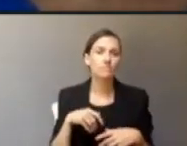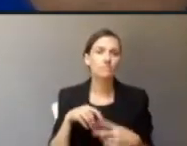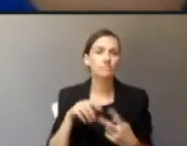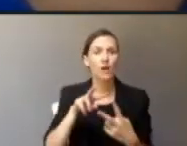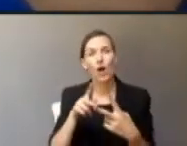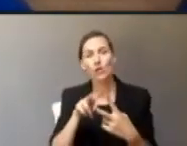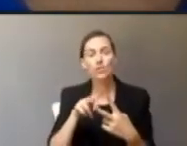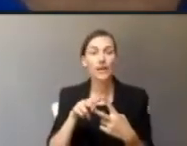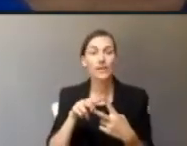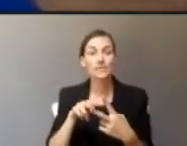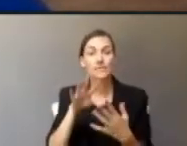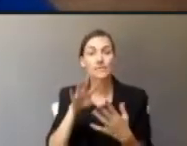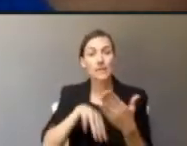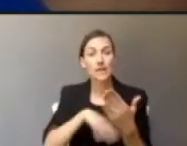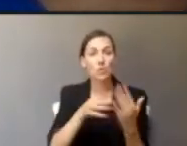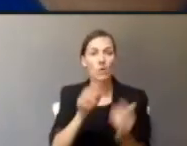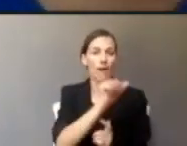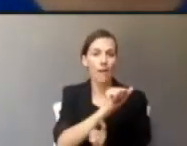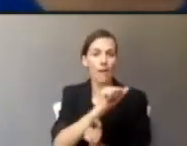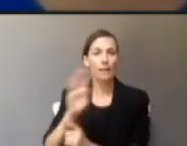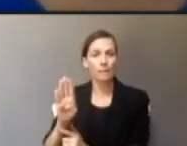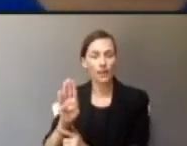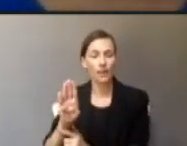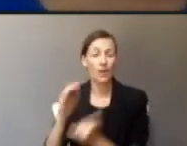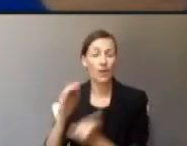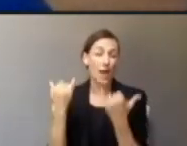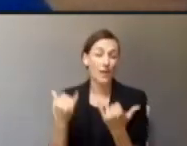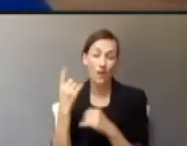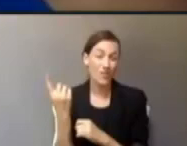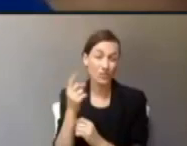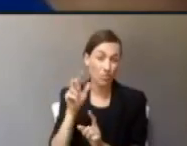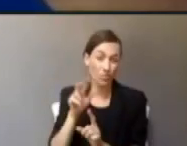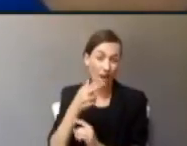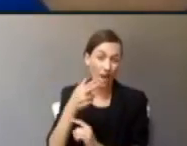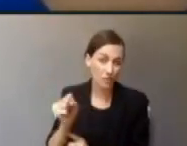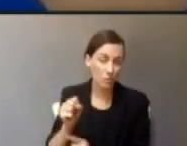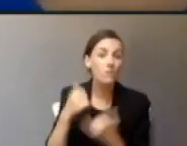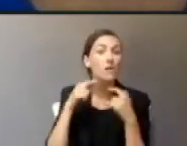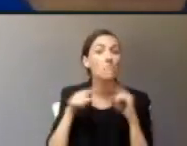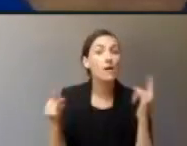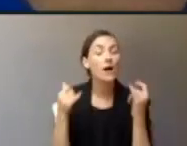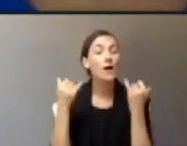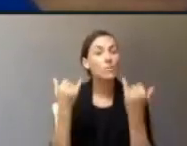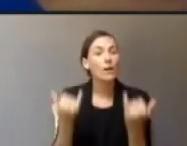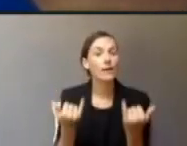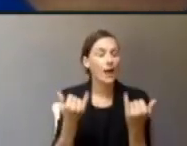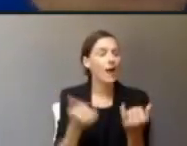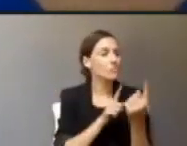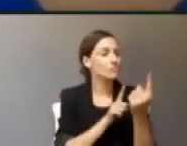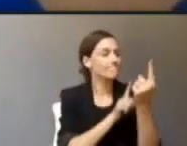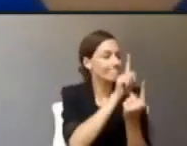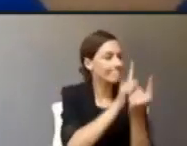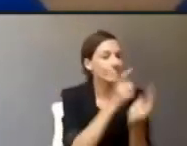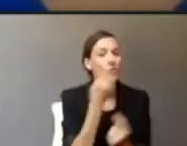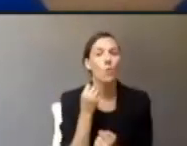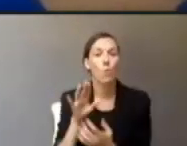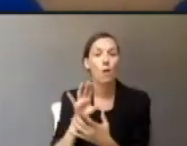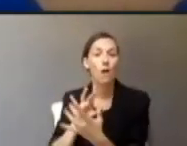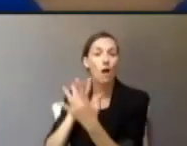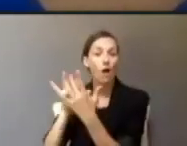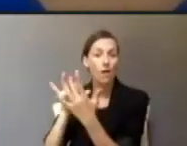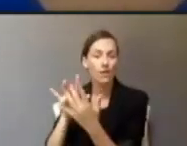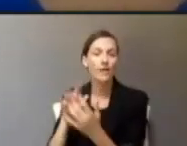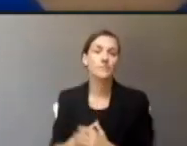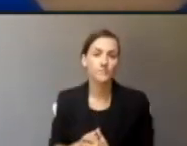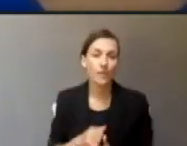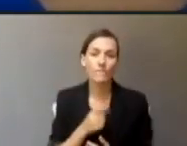right now only applies to our high schools. Right now it's just face-to-face or online for K-8. For our high